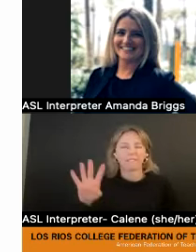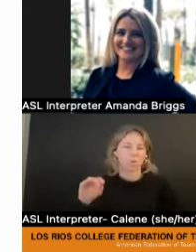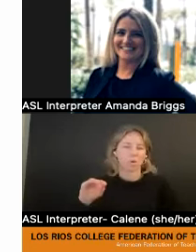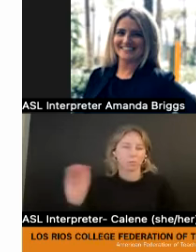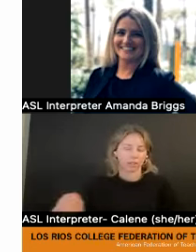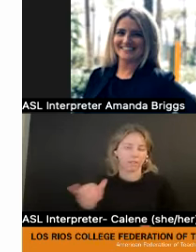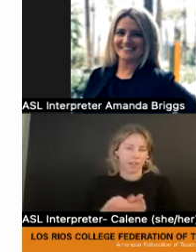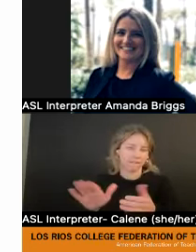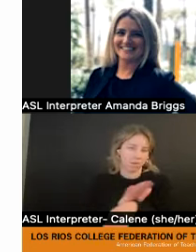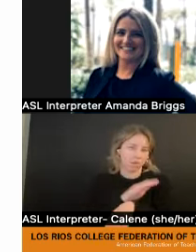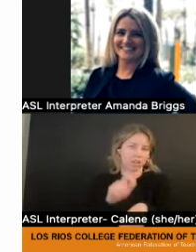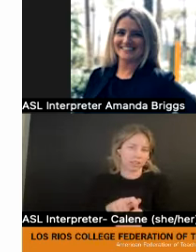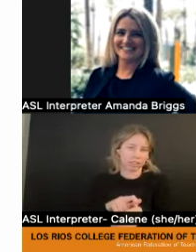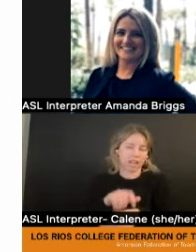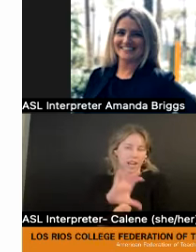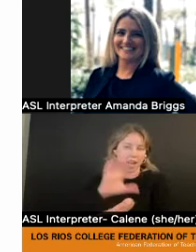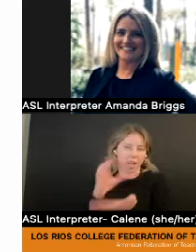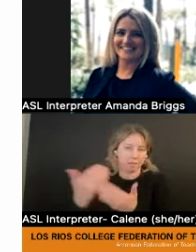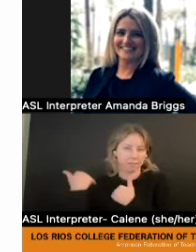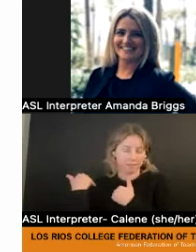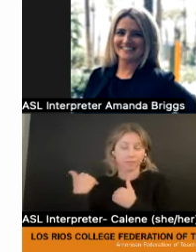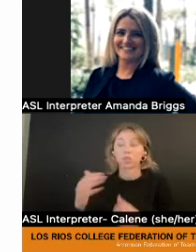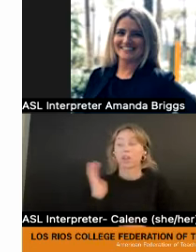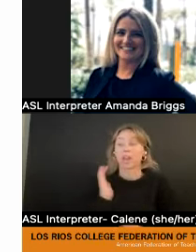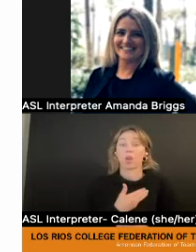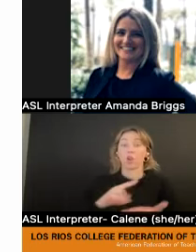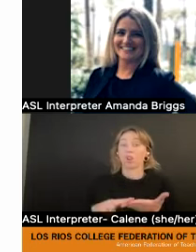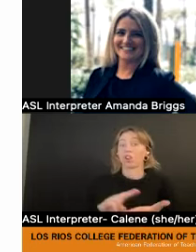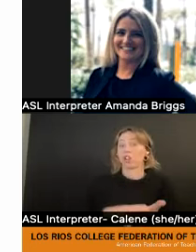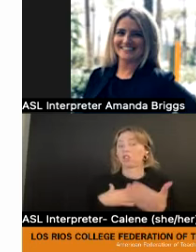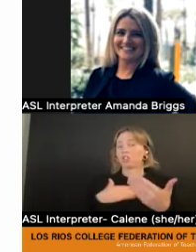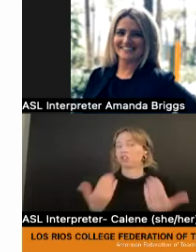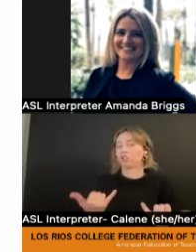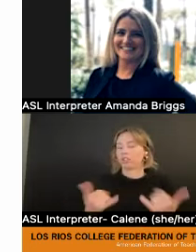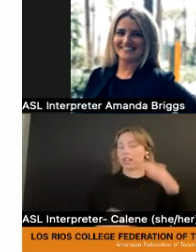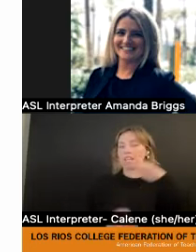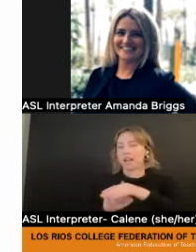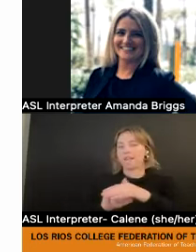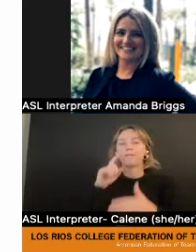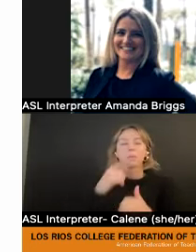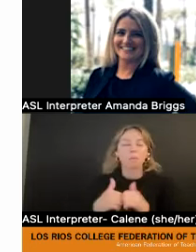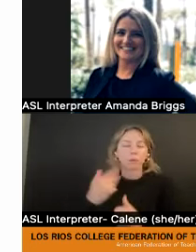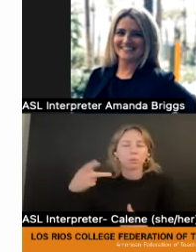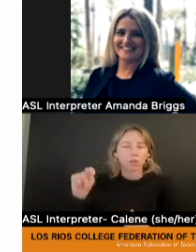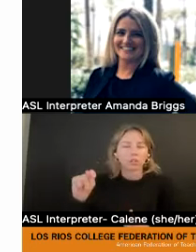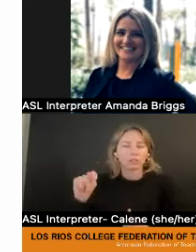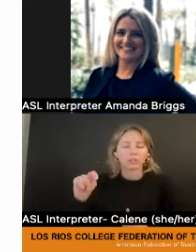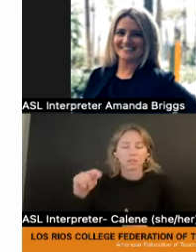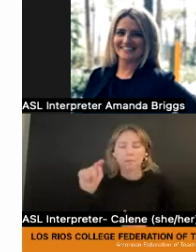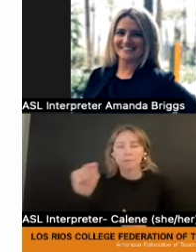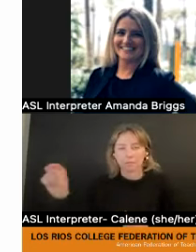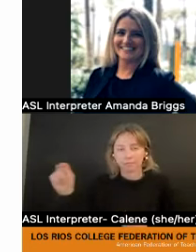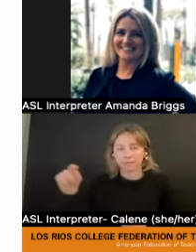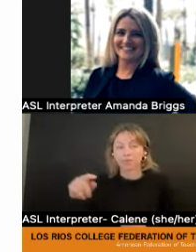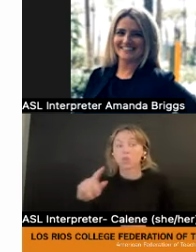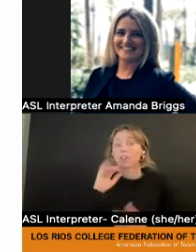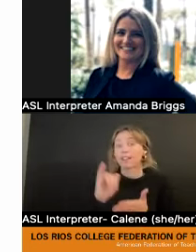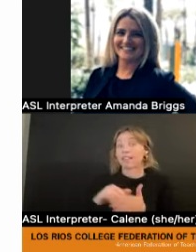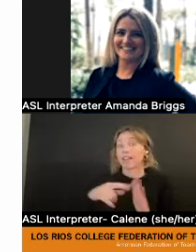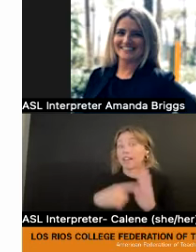load, which is what our contract is currently capped at for most part-timers. The provision says that if